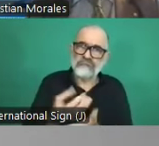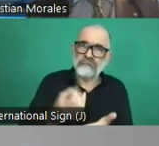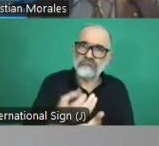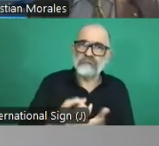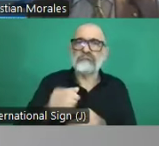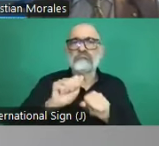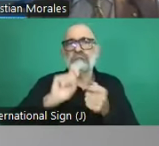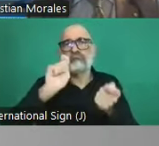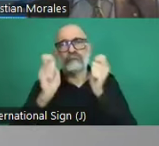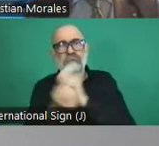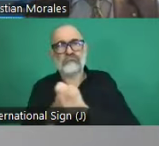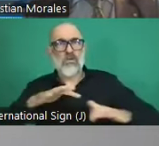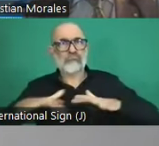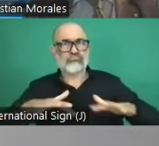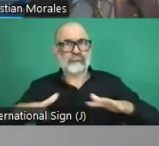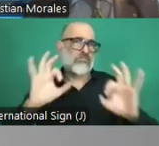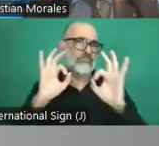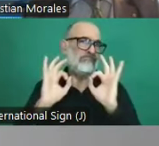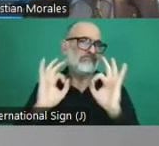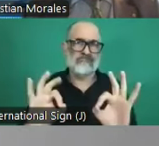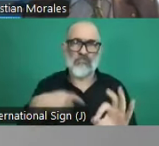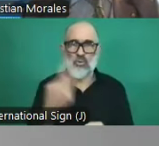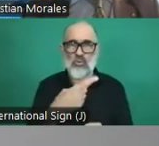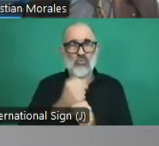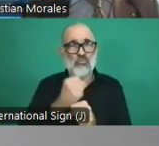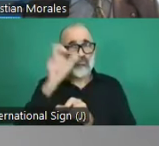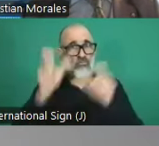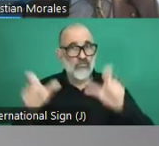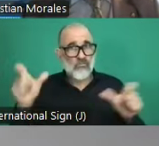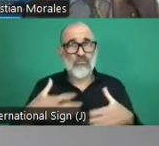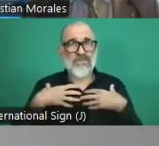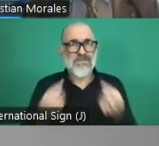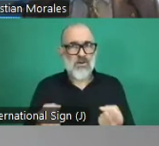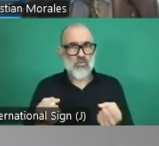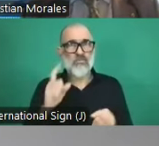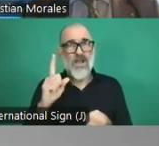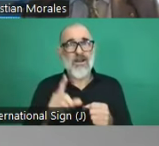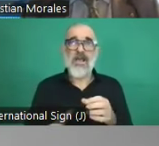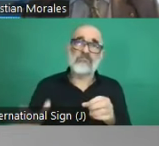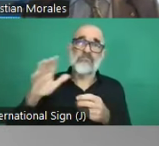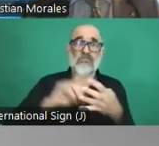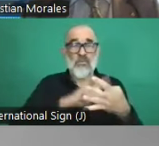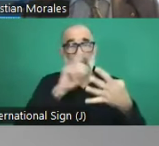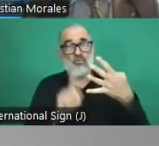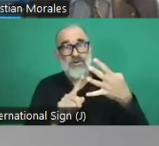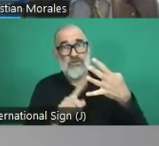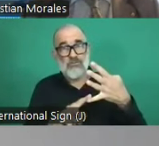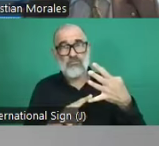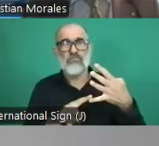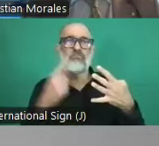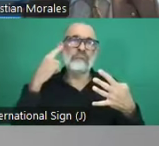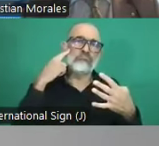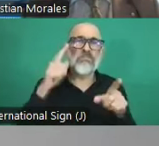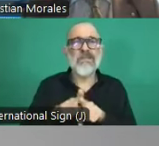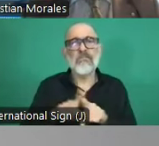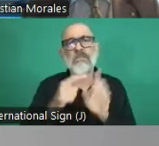And to complete the picture, the fourth axis, also as identified in the report, which is within the scope of